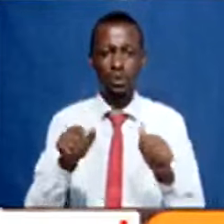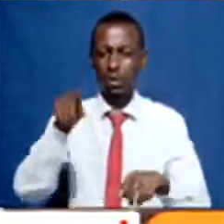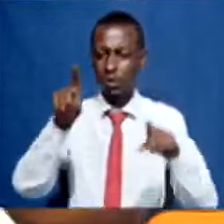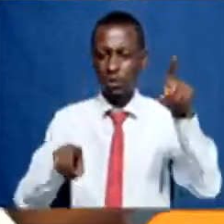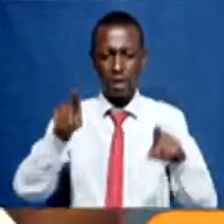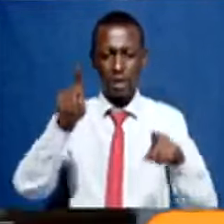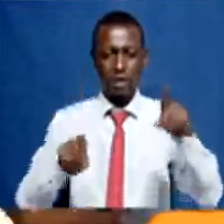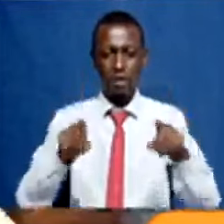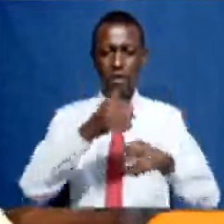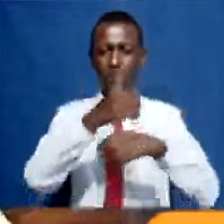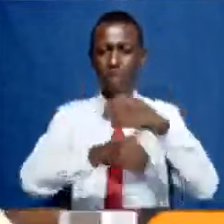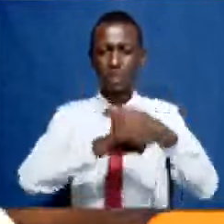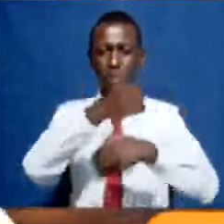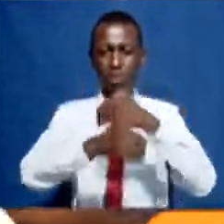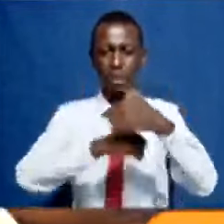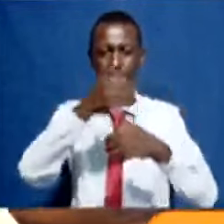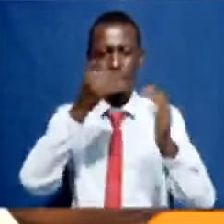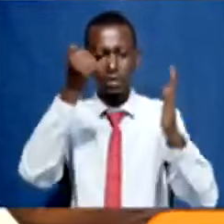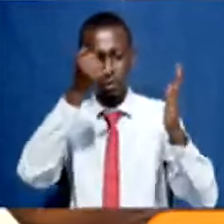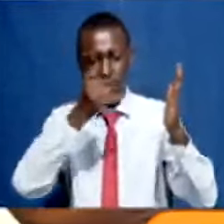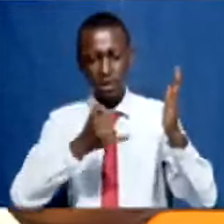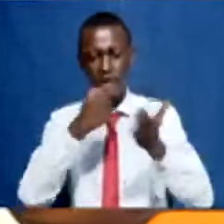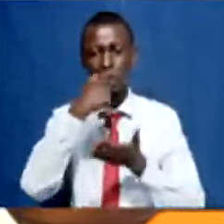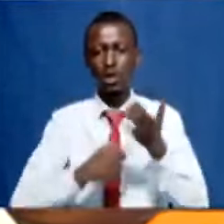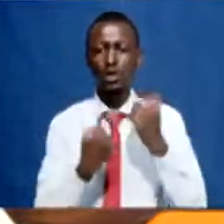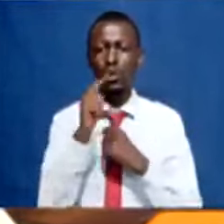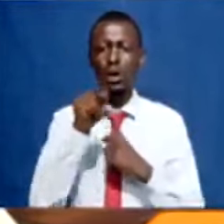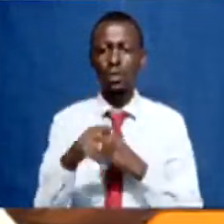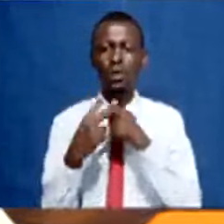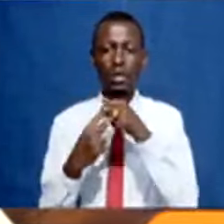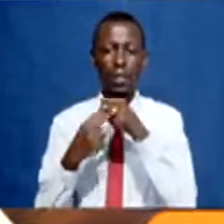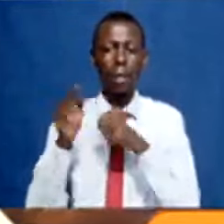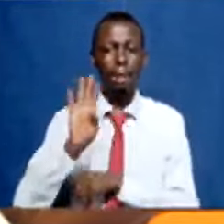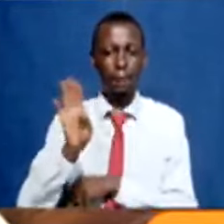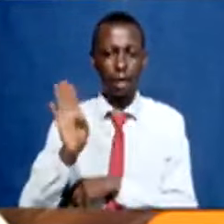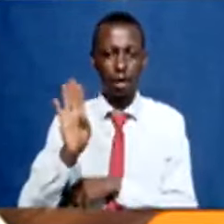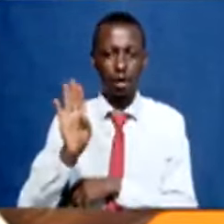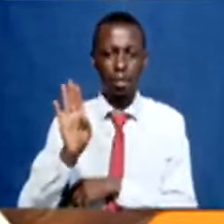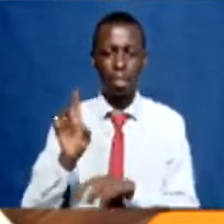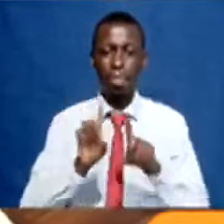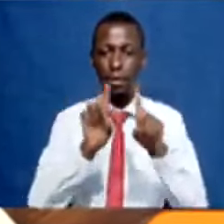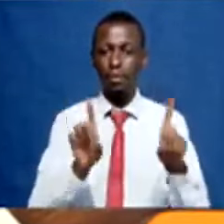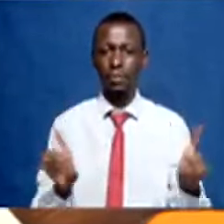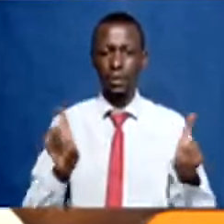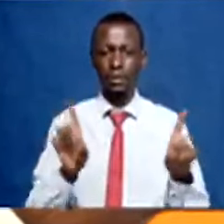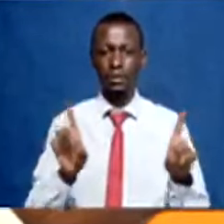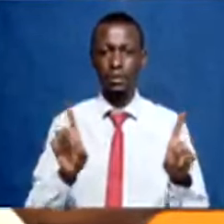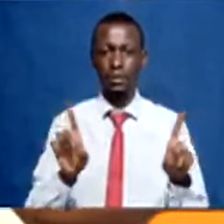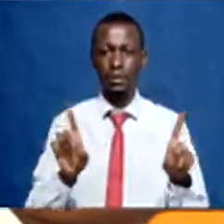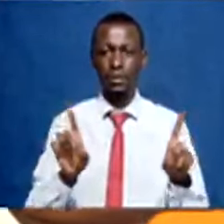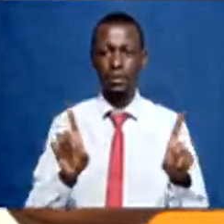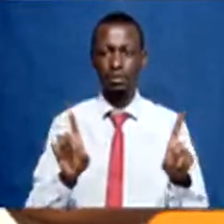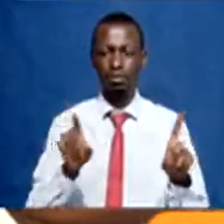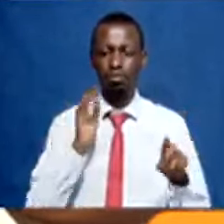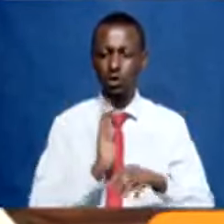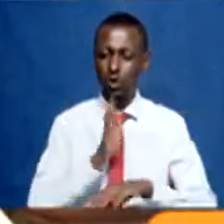was designed to cost about 1.7 billion, but eventually it has